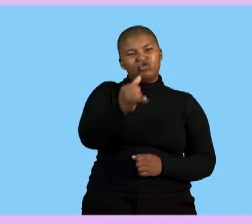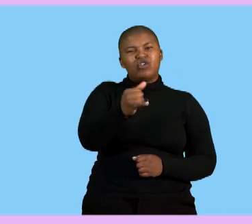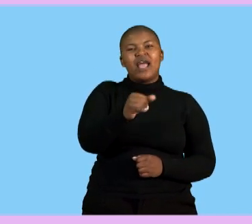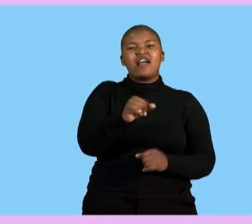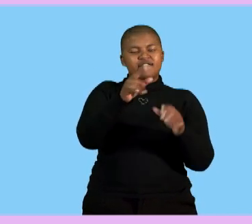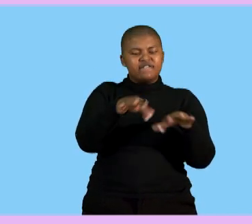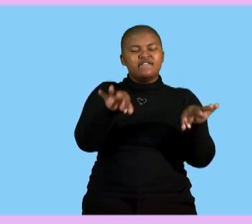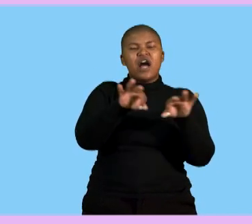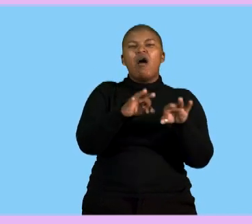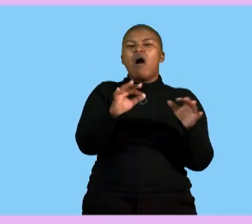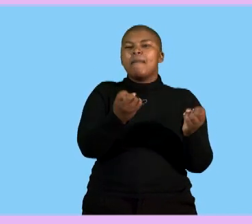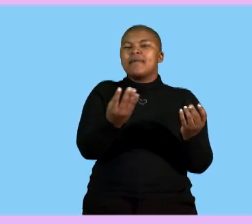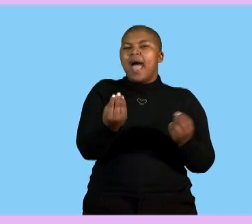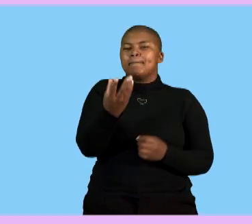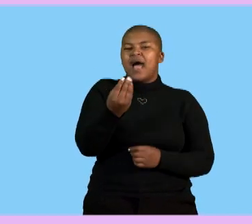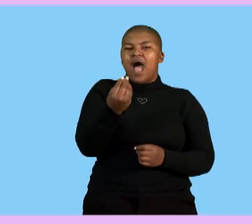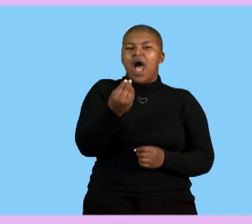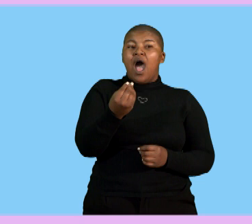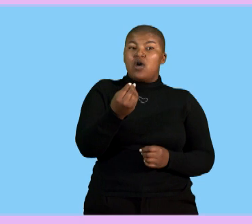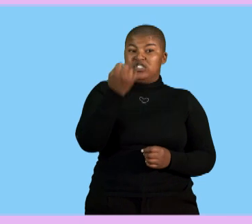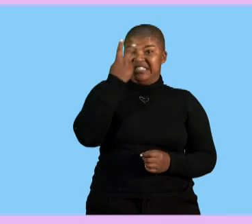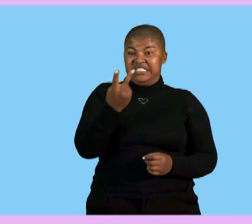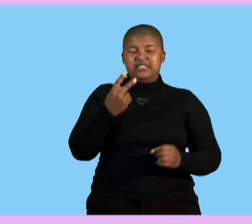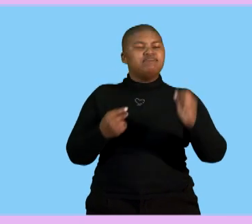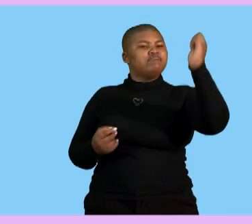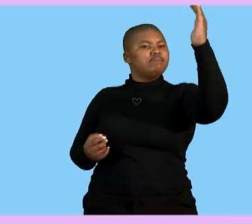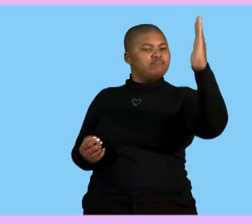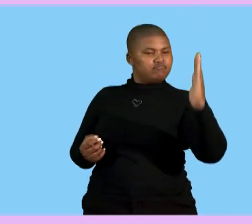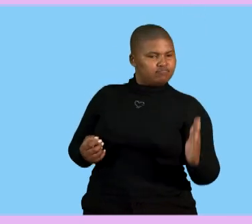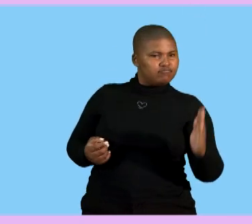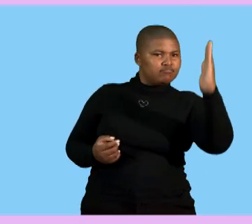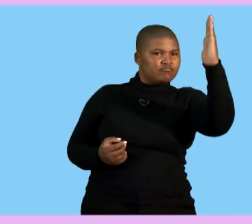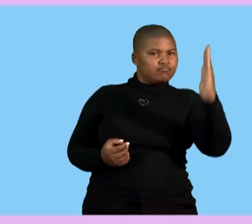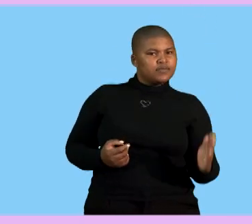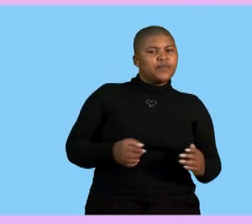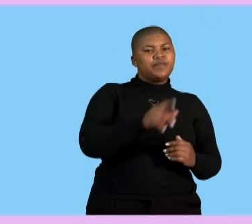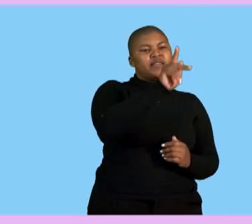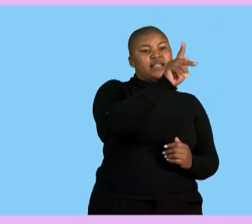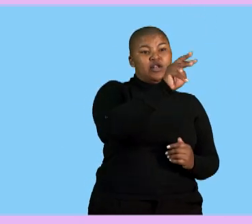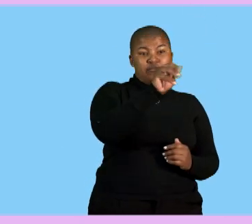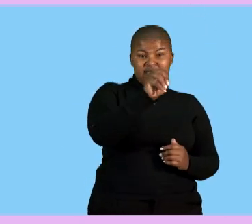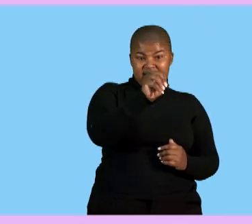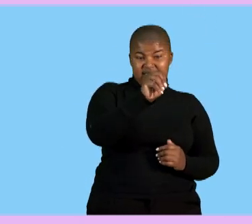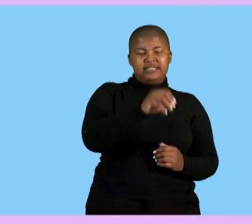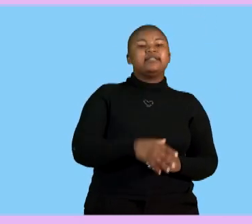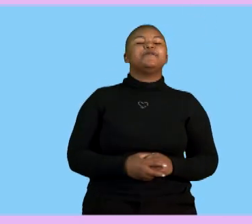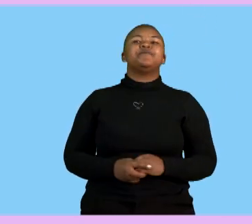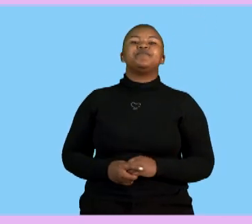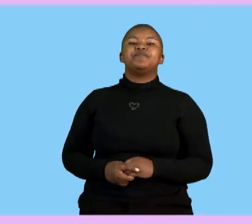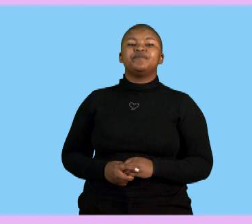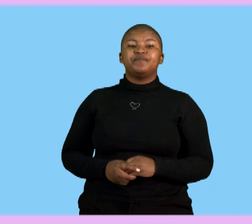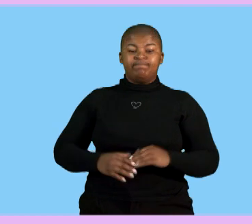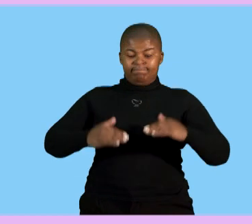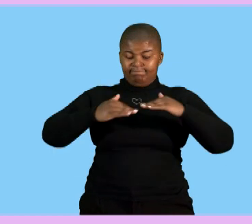look for the variables. The distance traveled will give us the 200